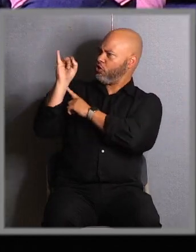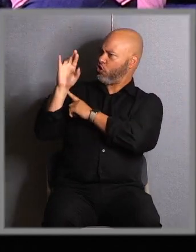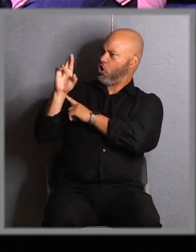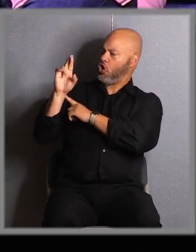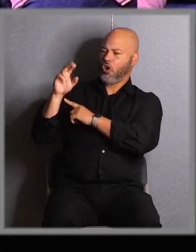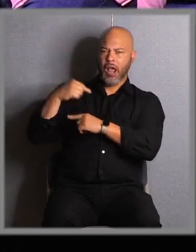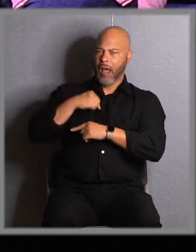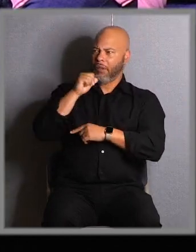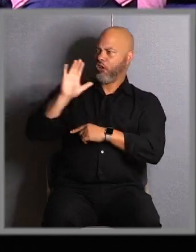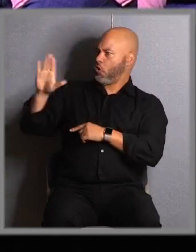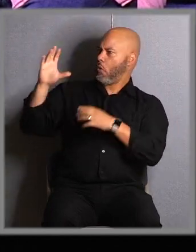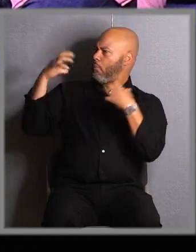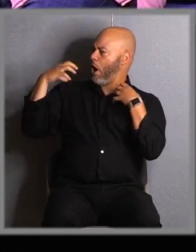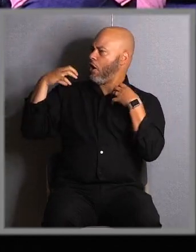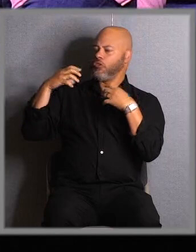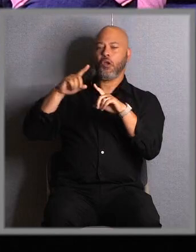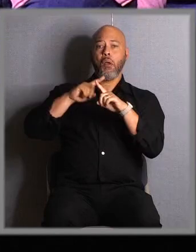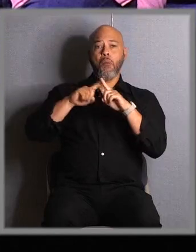not your boss.